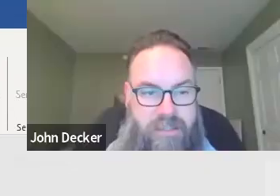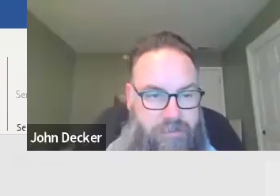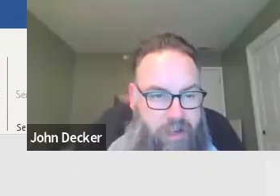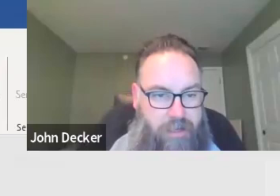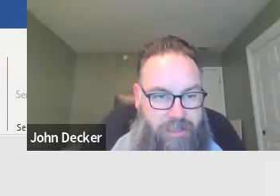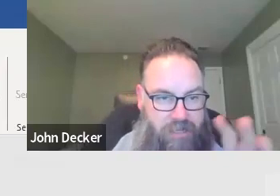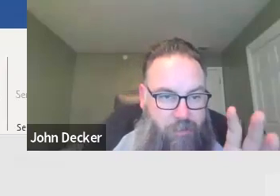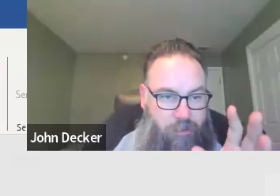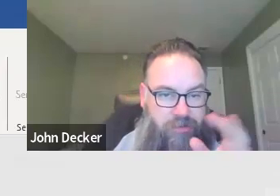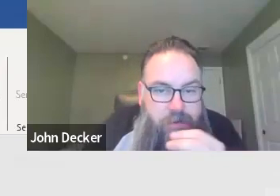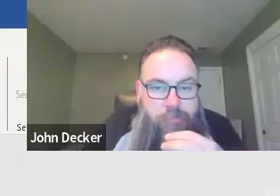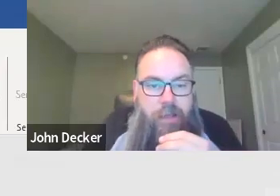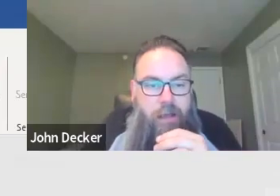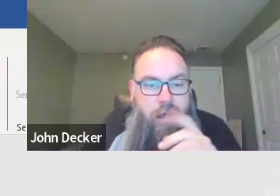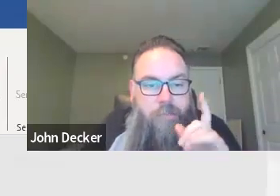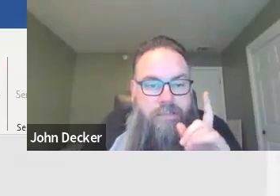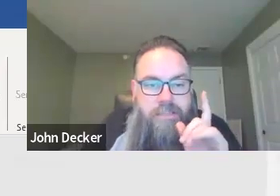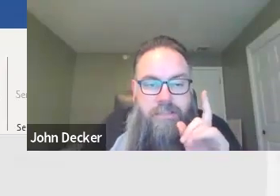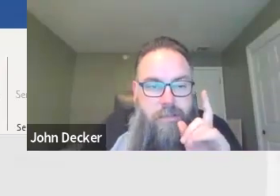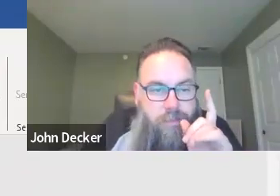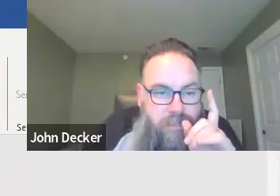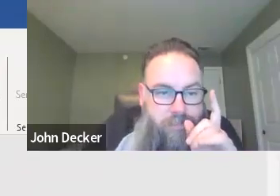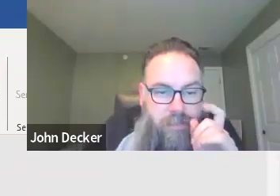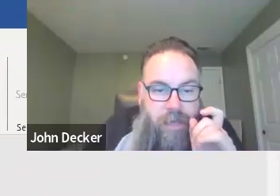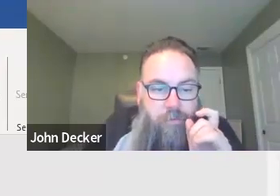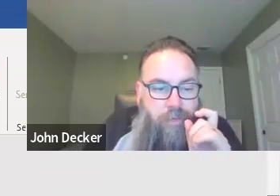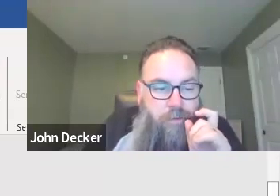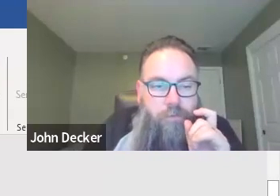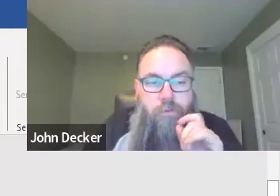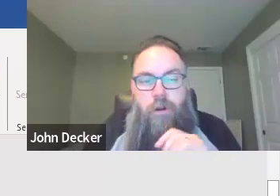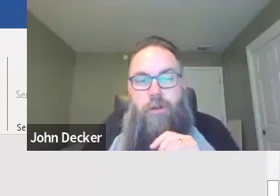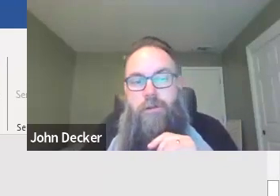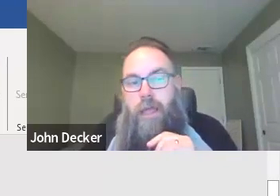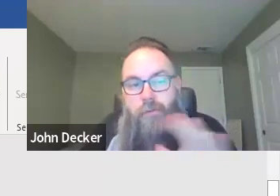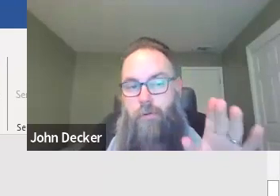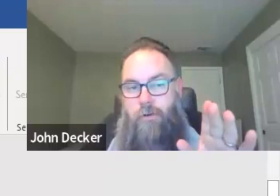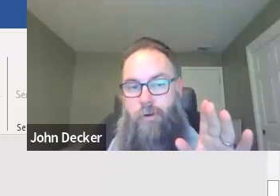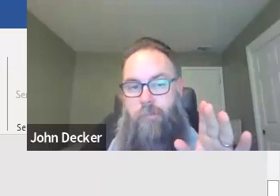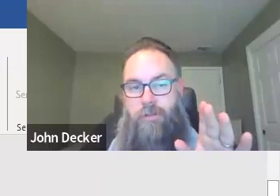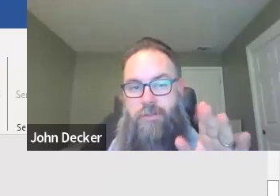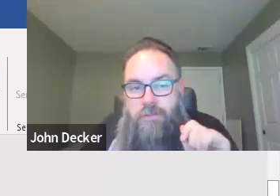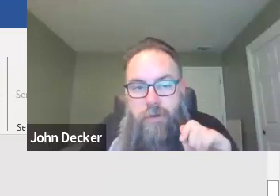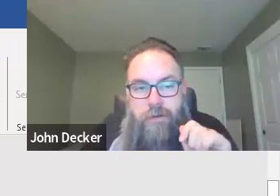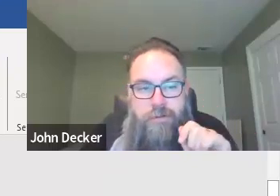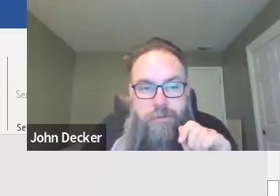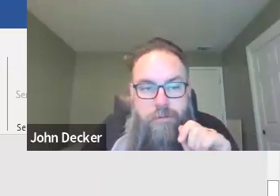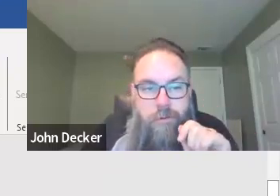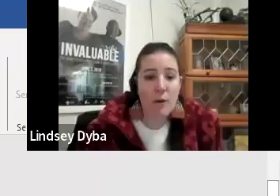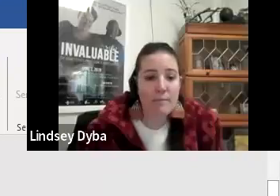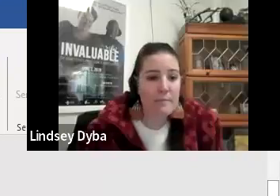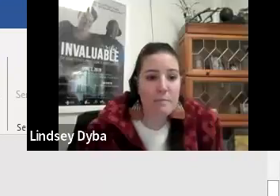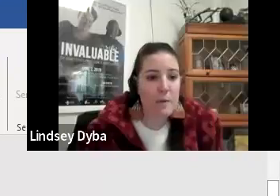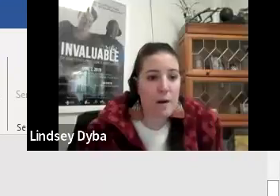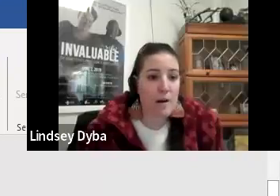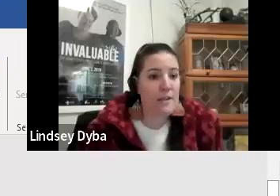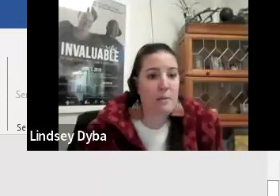And is this, I'm sorry, and it's kind of small on my screen, but is this going to be something that would be good for everyone or primarily service providers?